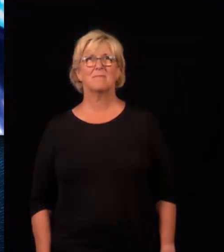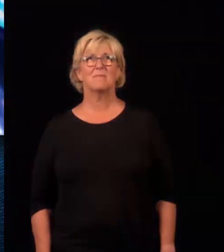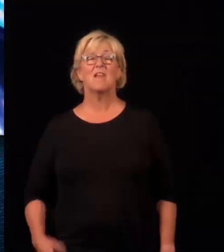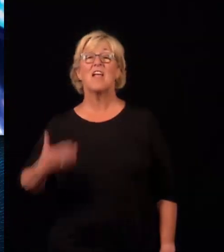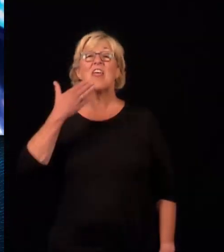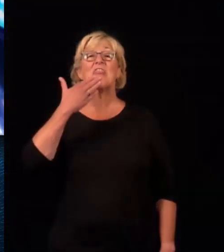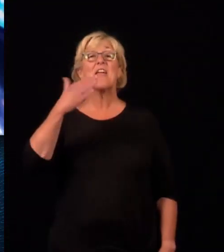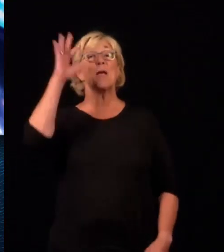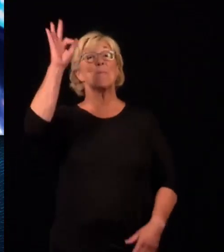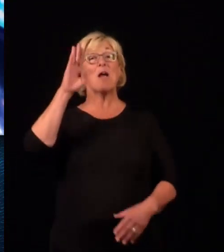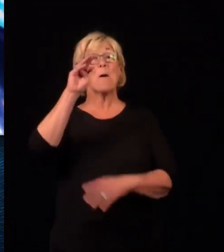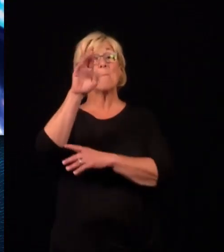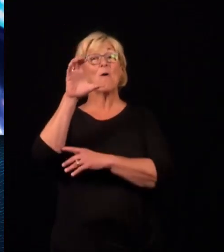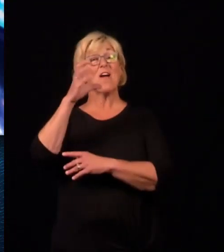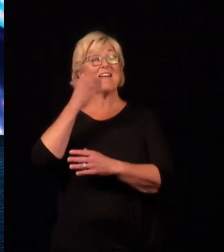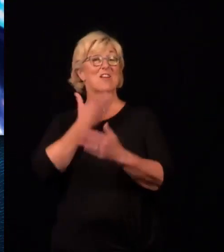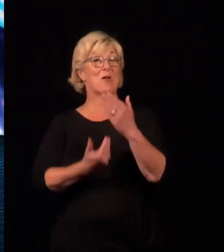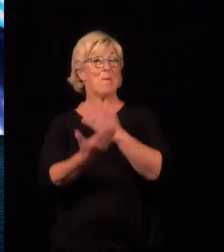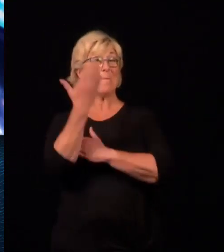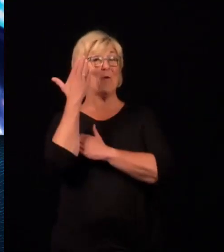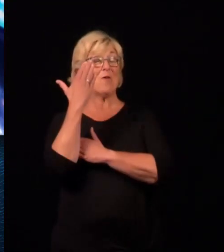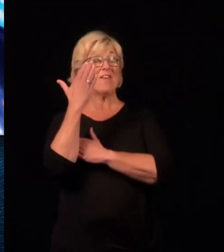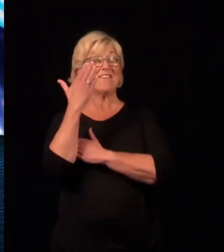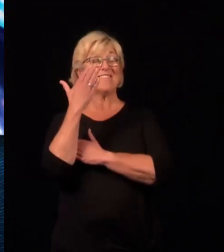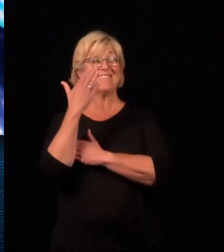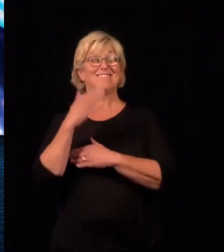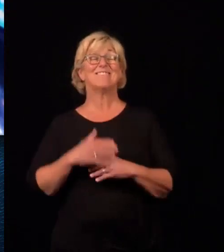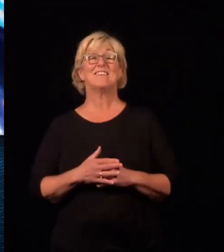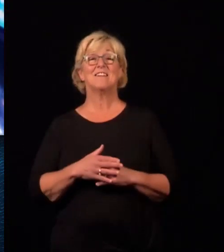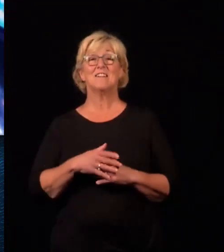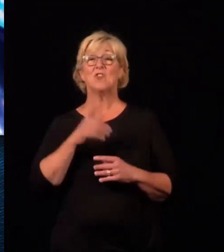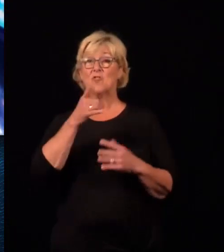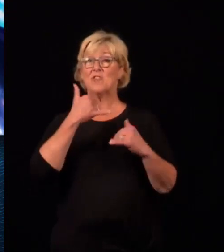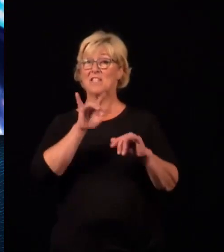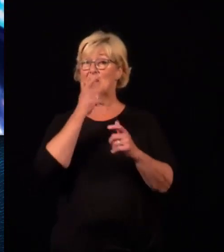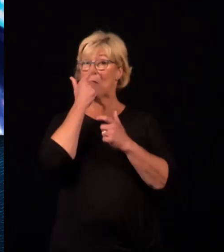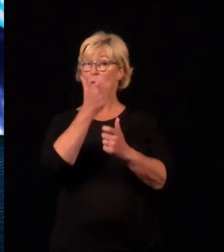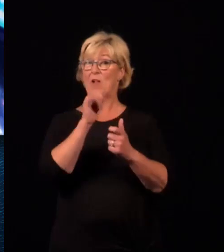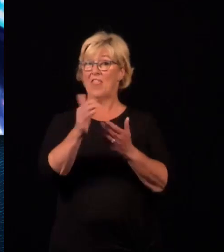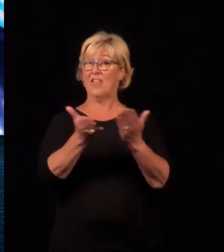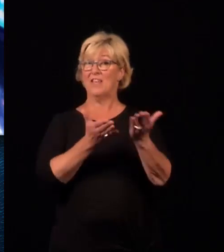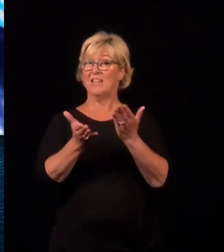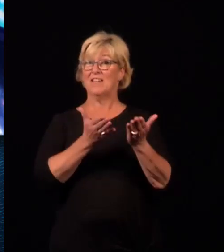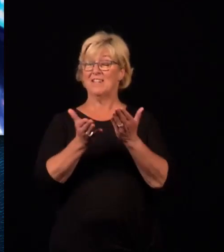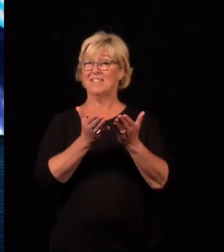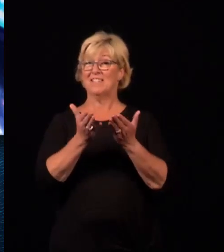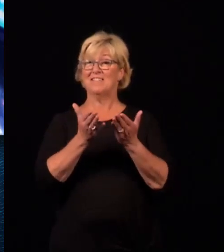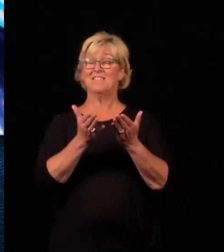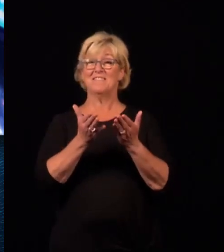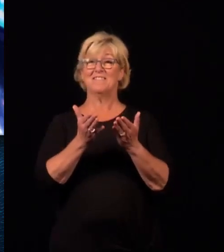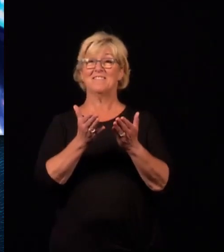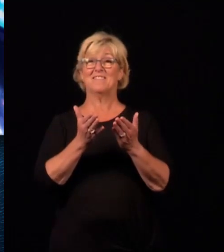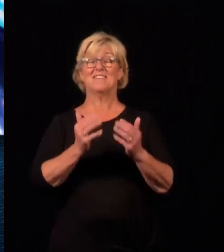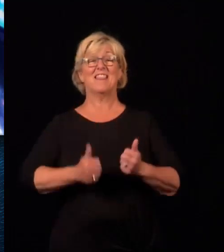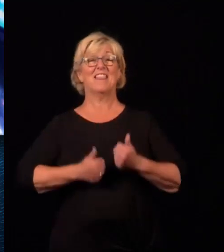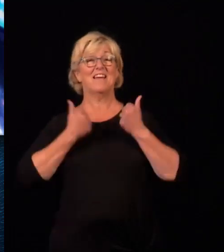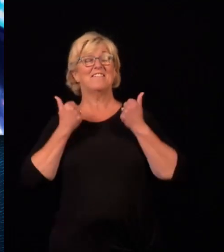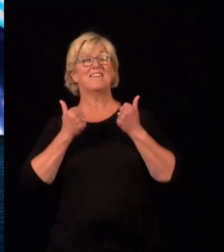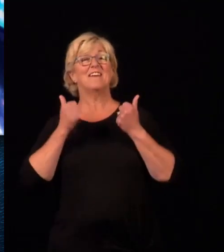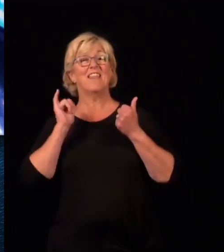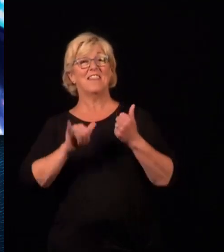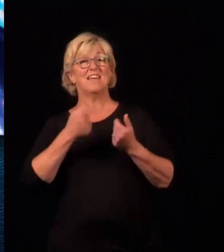Thank you, Pastor Marc, and good morning, Quail family. The fact that you're still watching this service streaming pretty much should